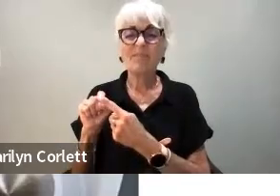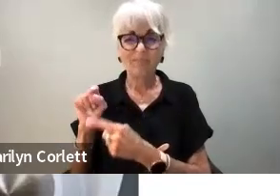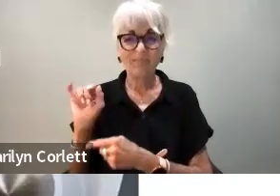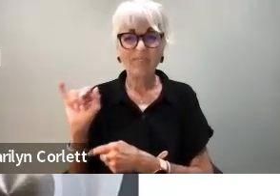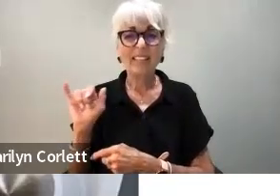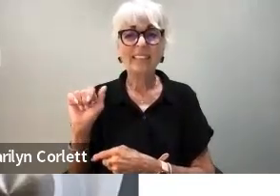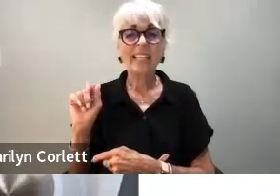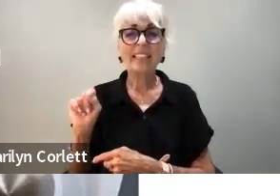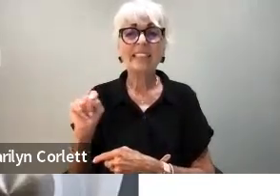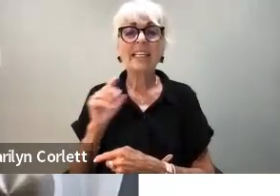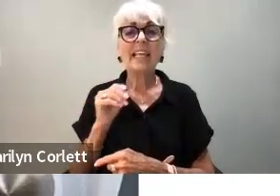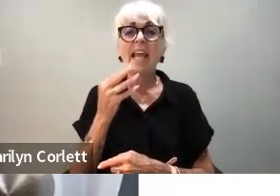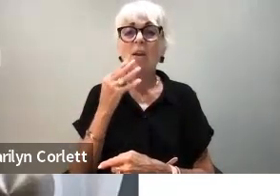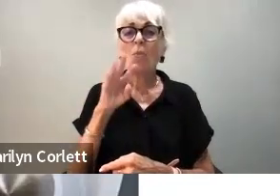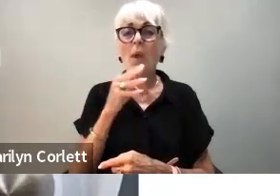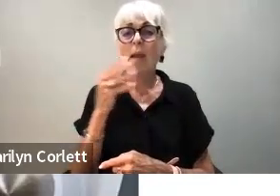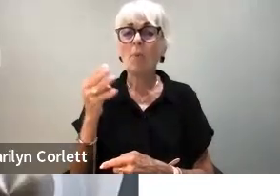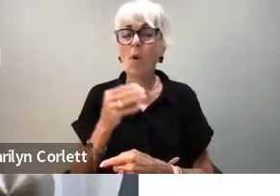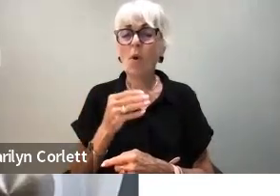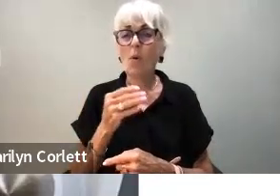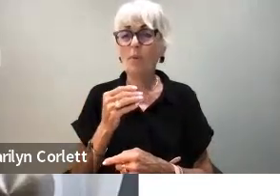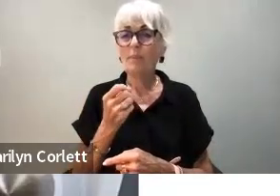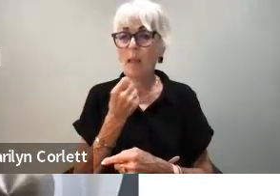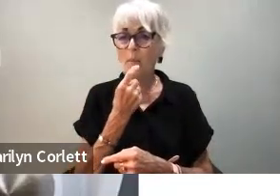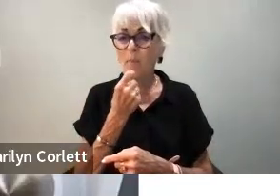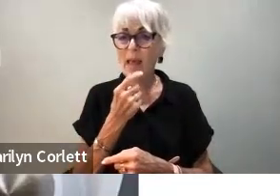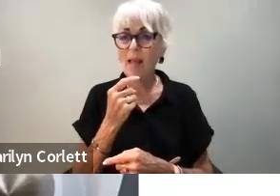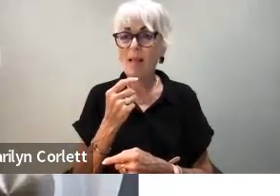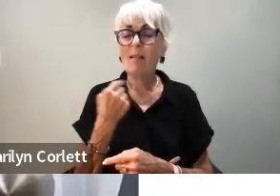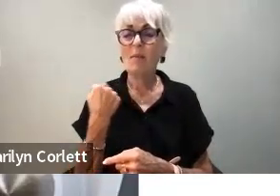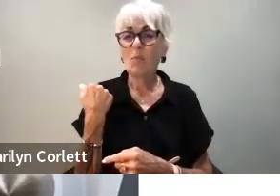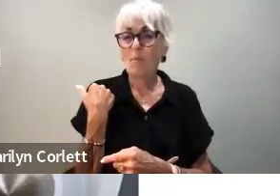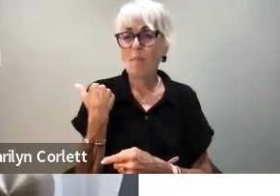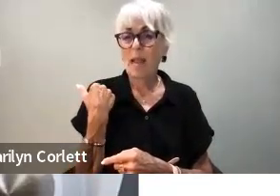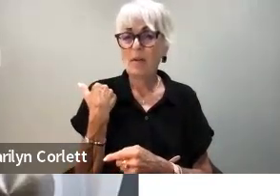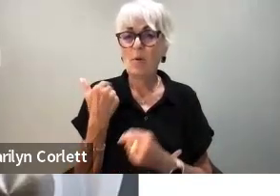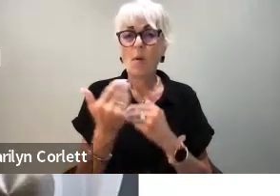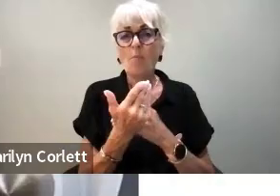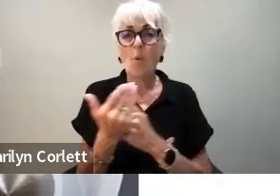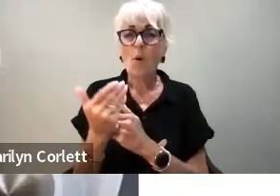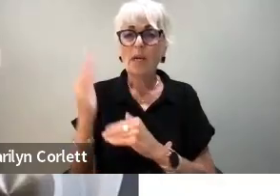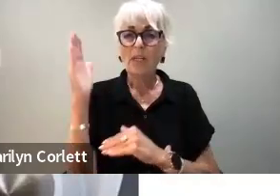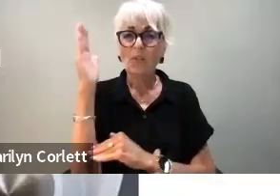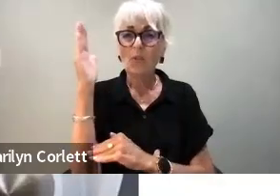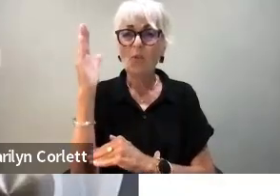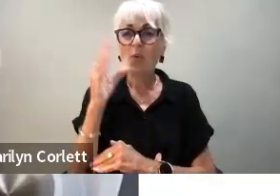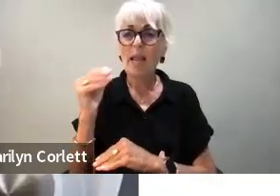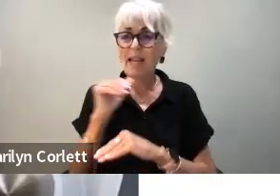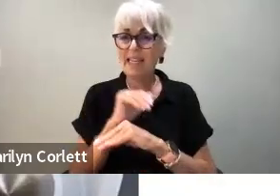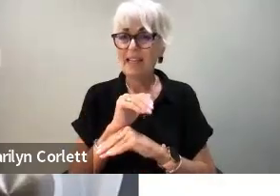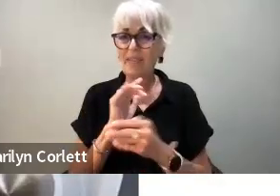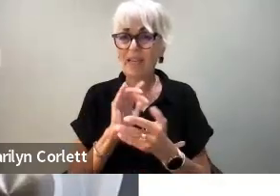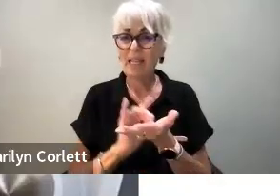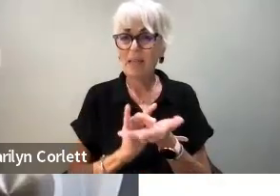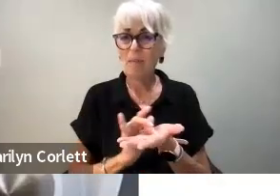have like a rainbow pill reminder that has morning meds, noon meds, and evening